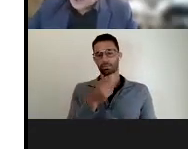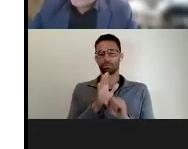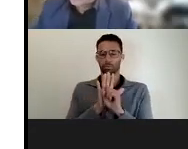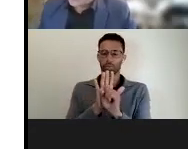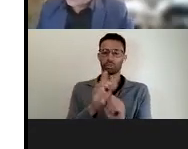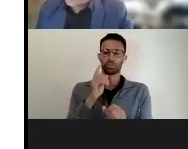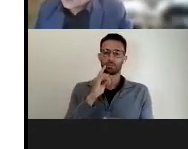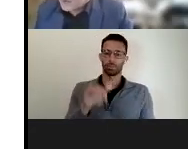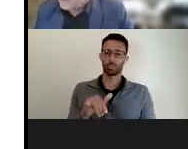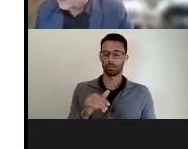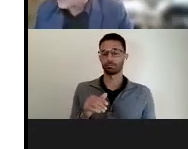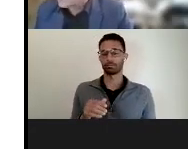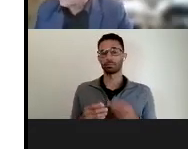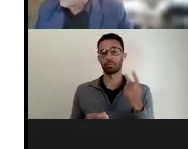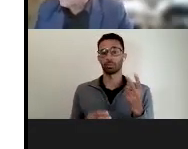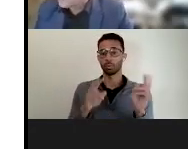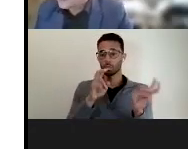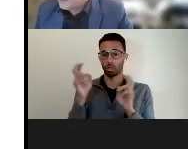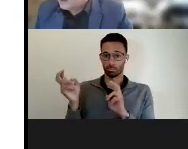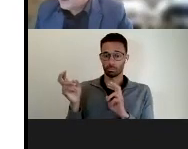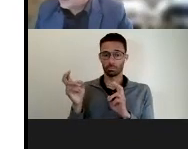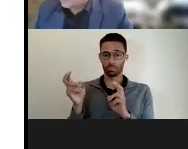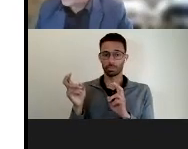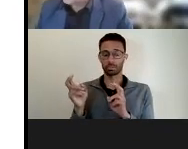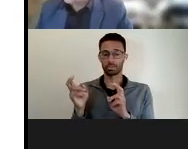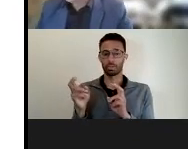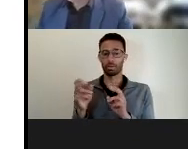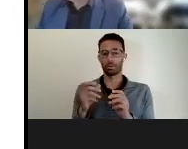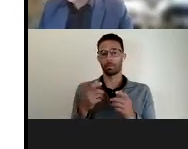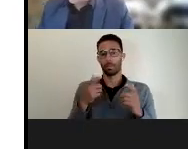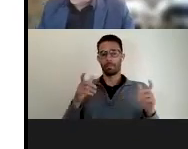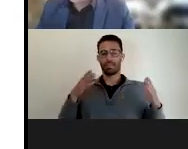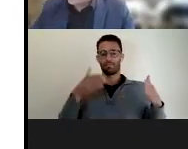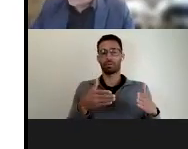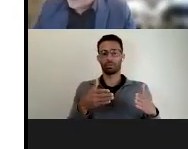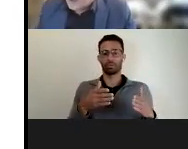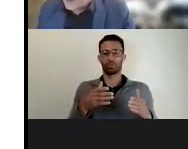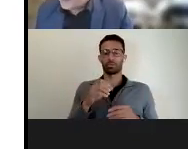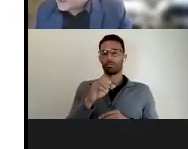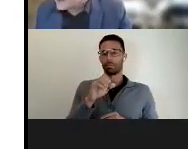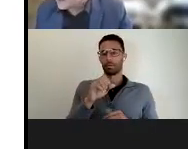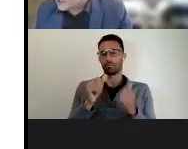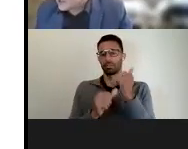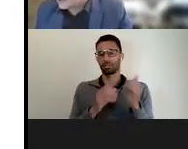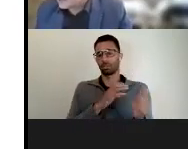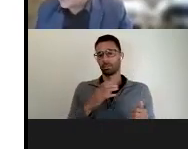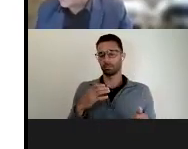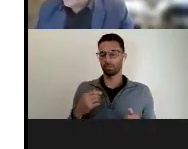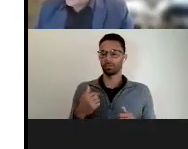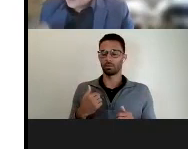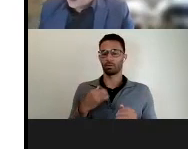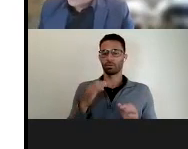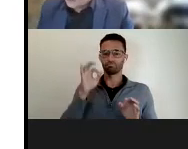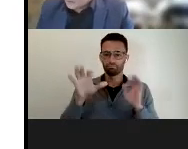These two topics were the main focus of a subcommittee meeting where subcommittee members offered up ideas, suggestions